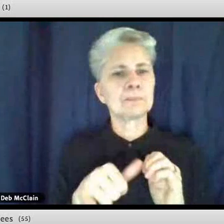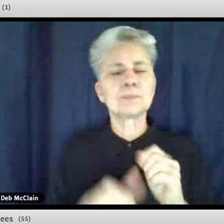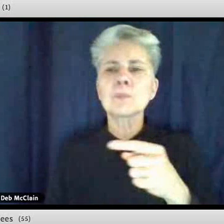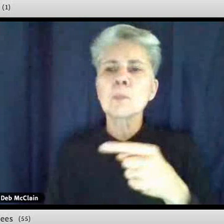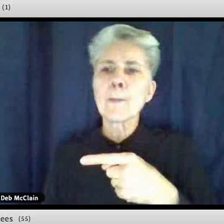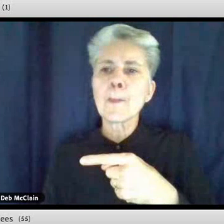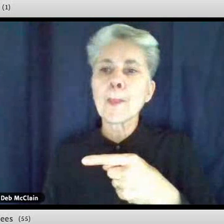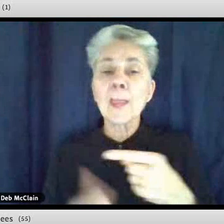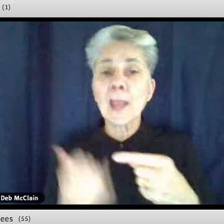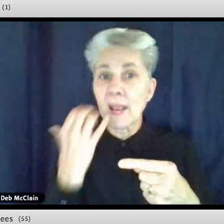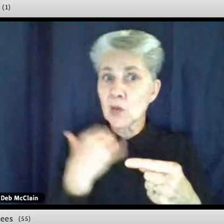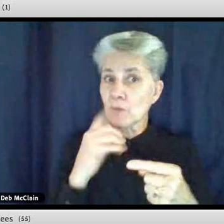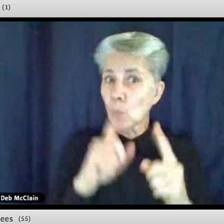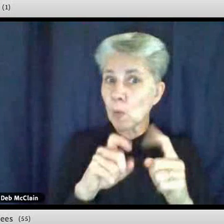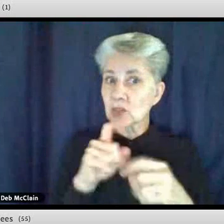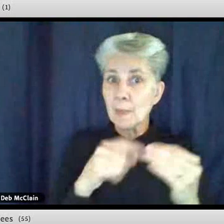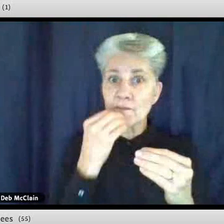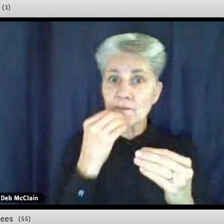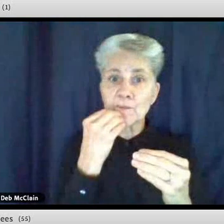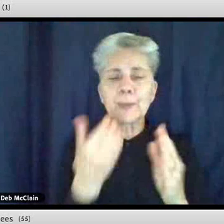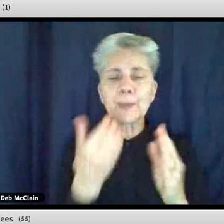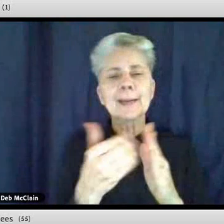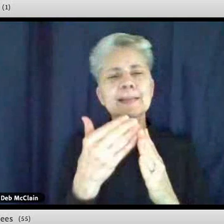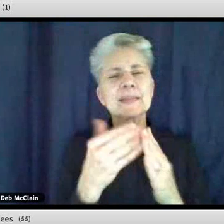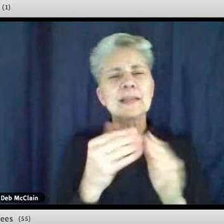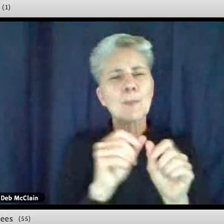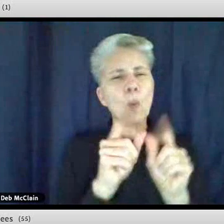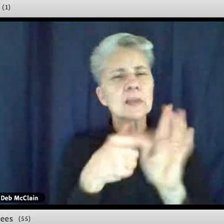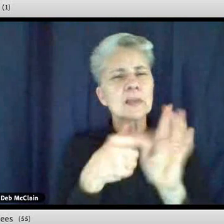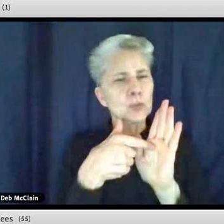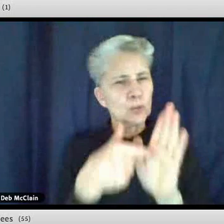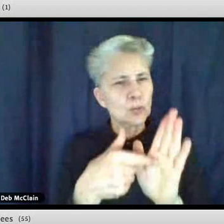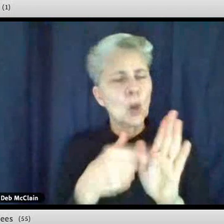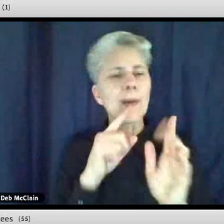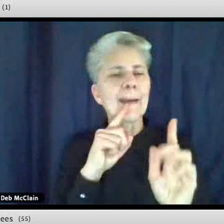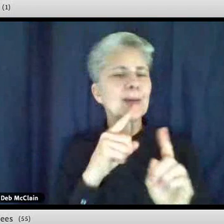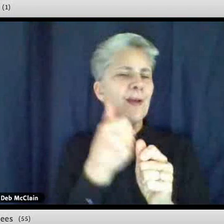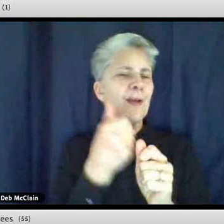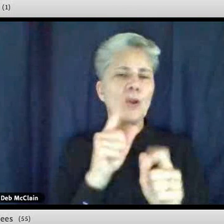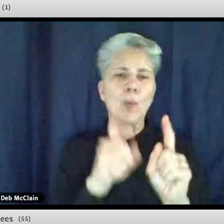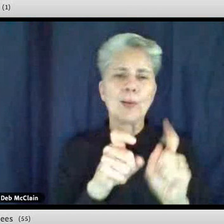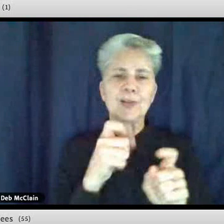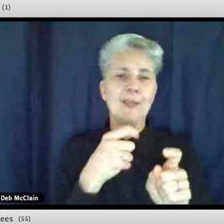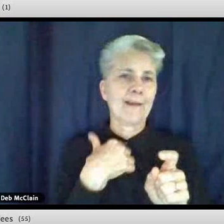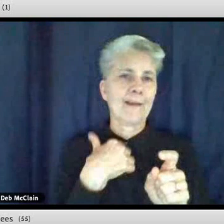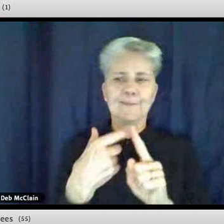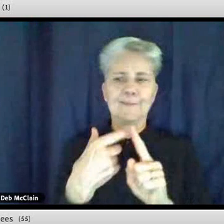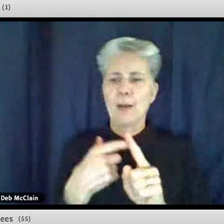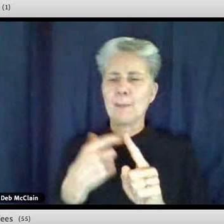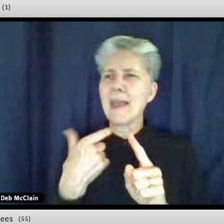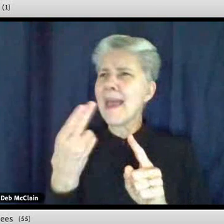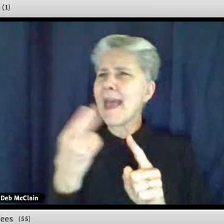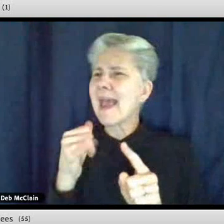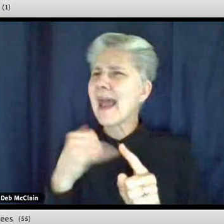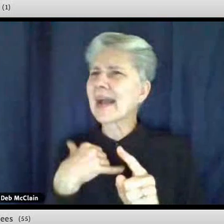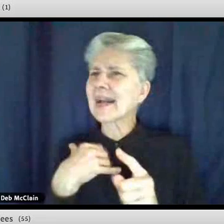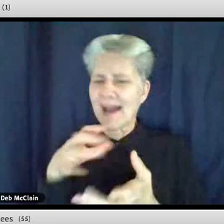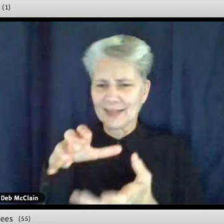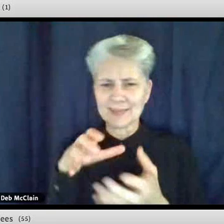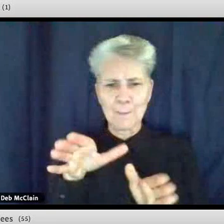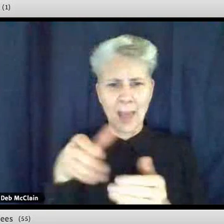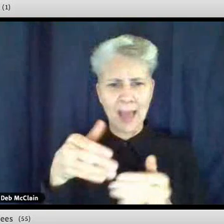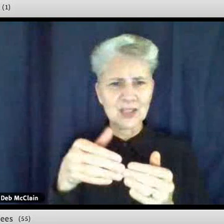And if you do have questions about food, again, some of the websites I'm going to show you, they've answered every single question I've had from, hey, I got a package in the mail, or I'm going